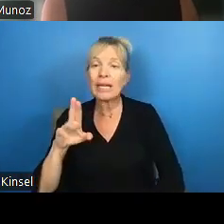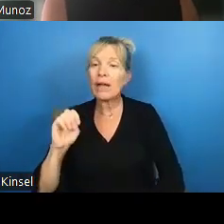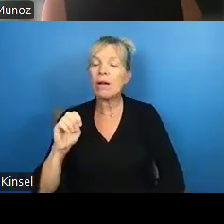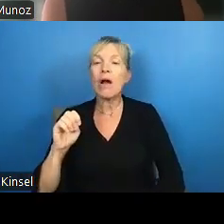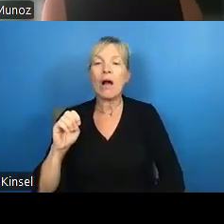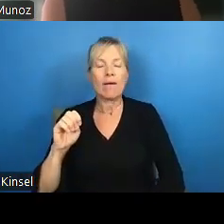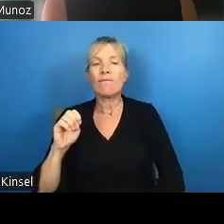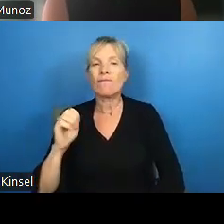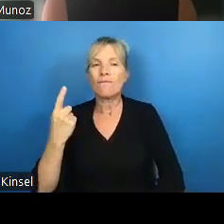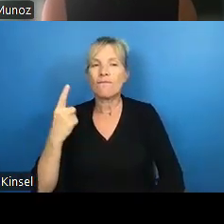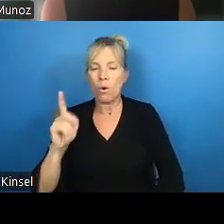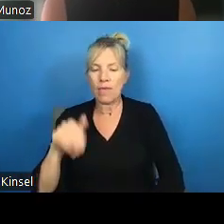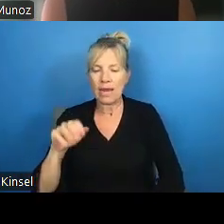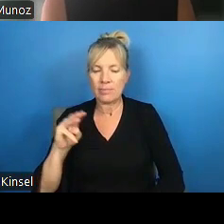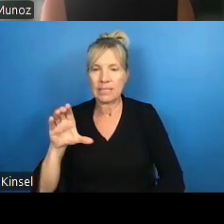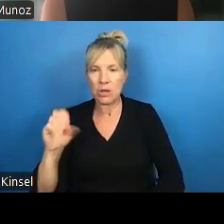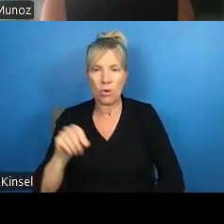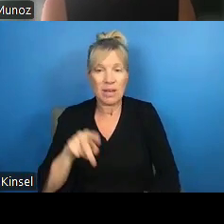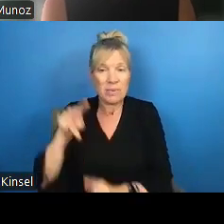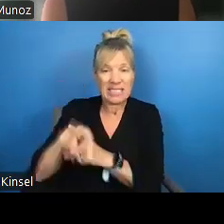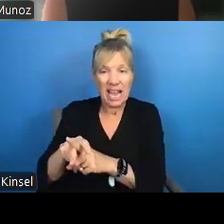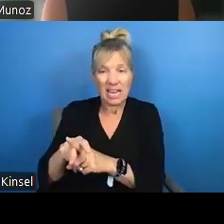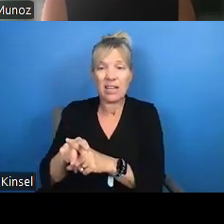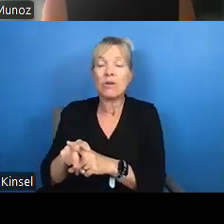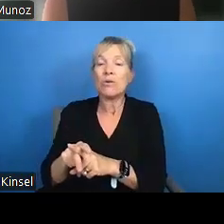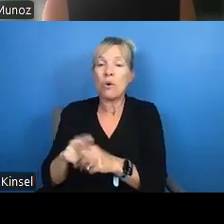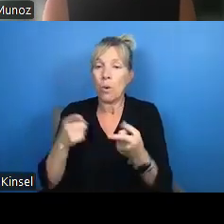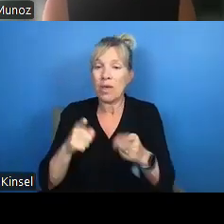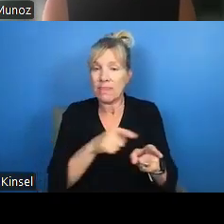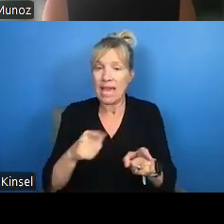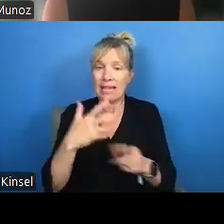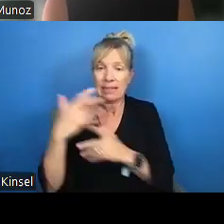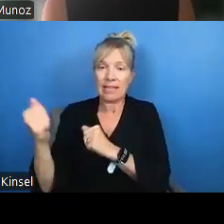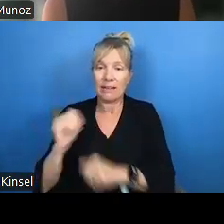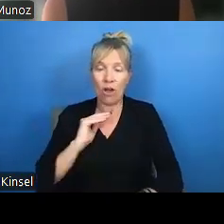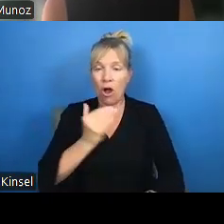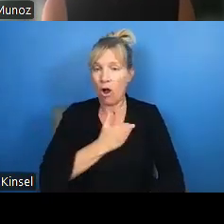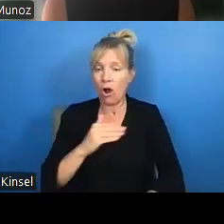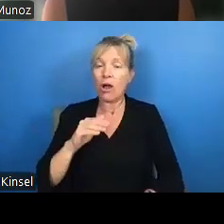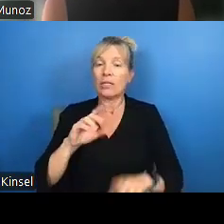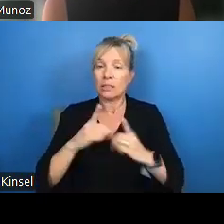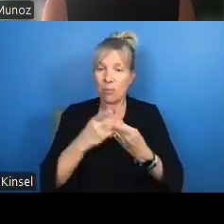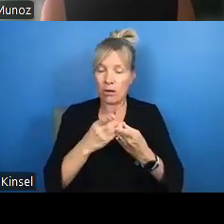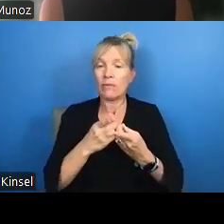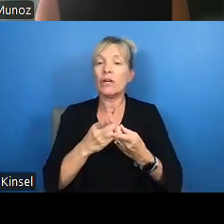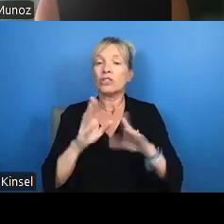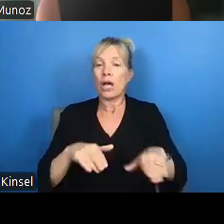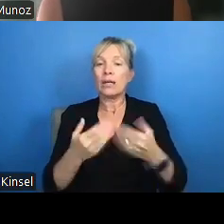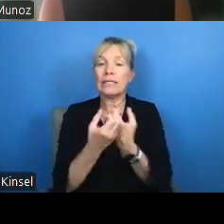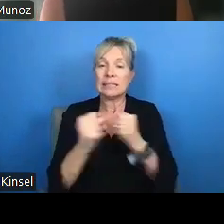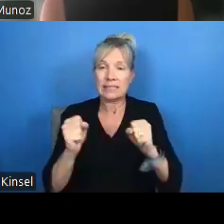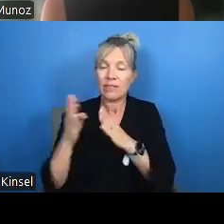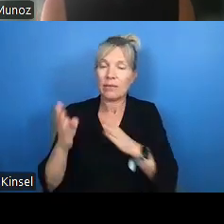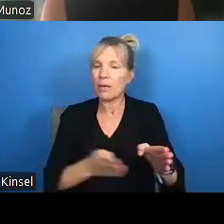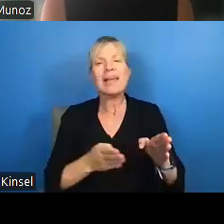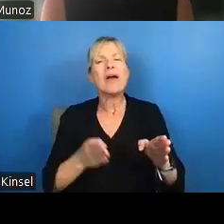that MCO that they're assigned to when they leave our Department of Child Safety plan. So it